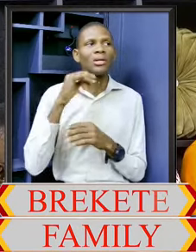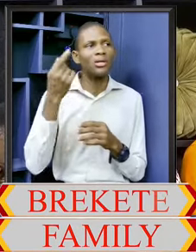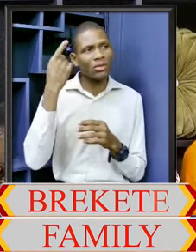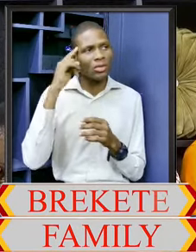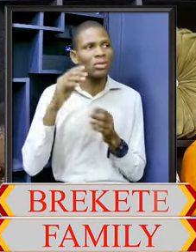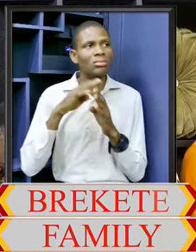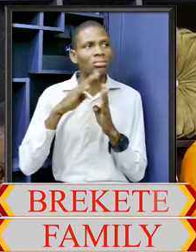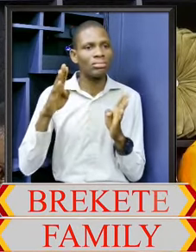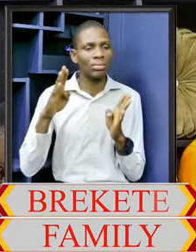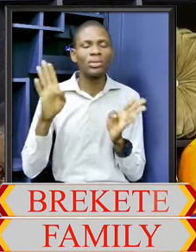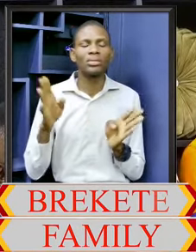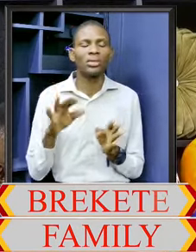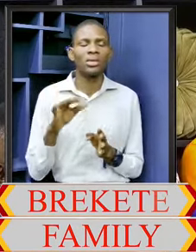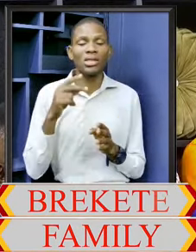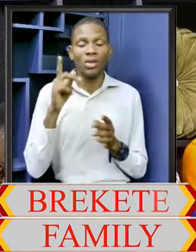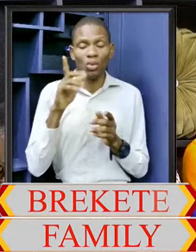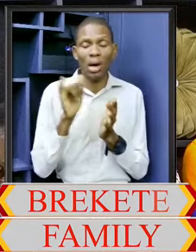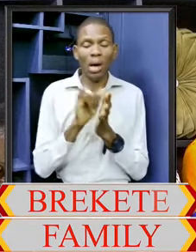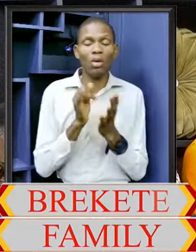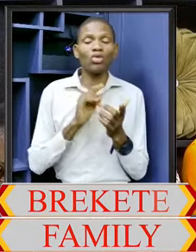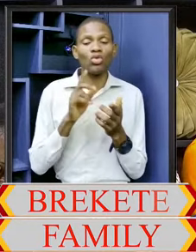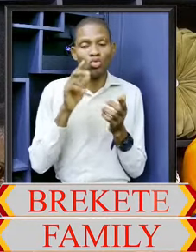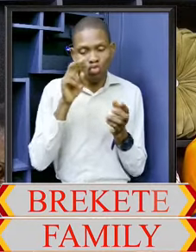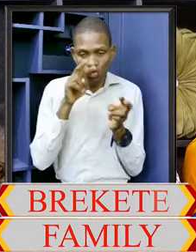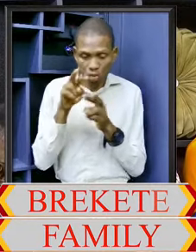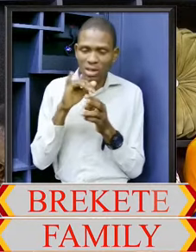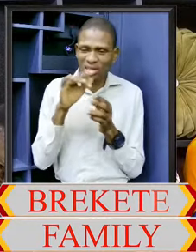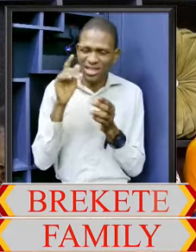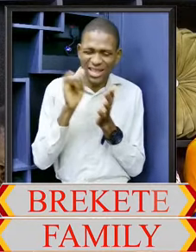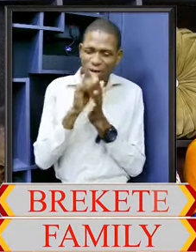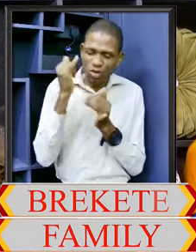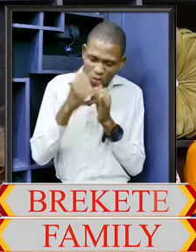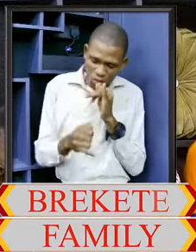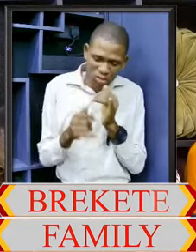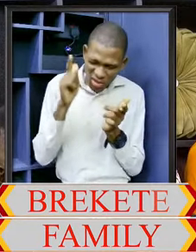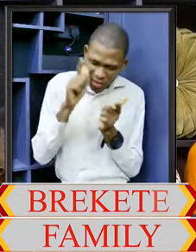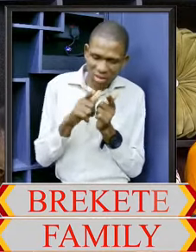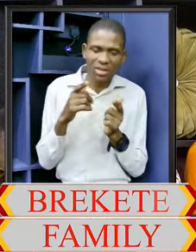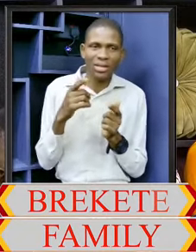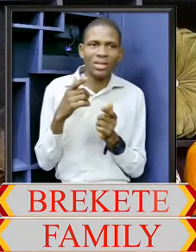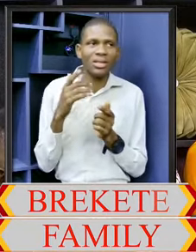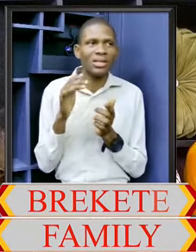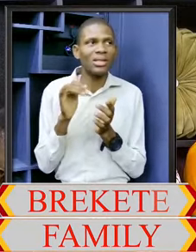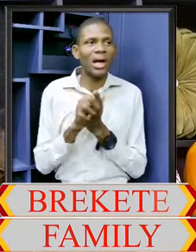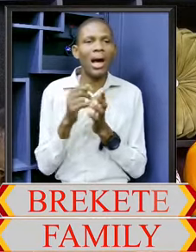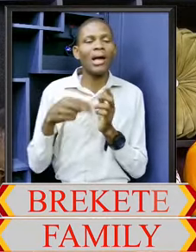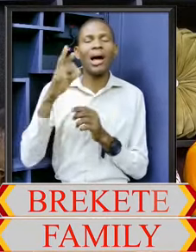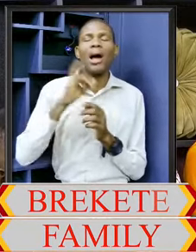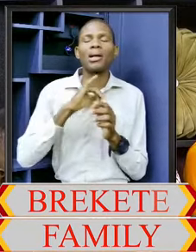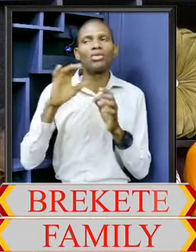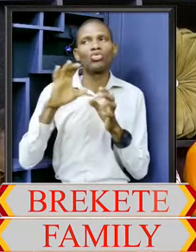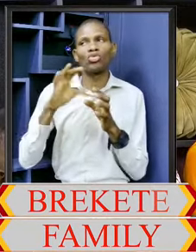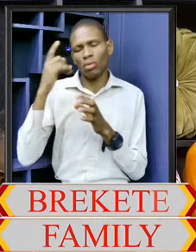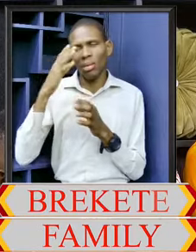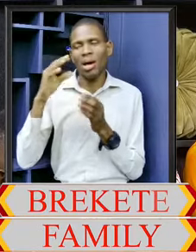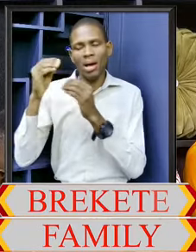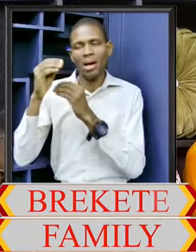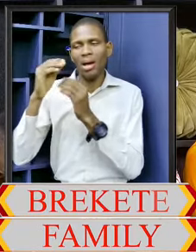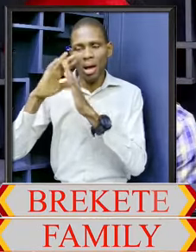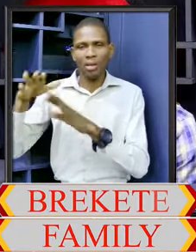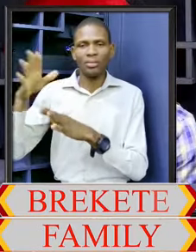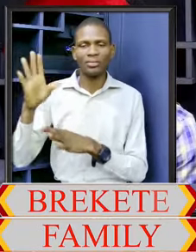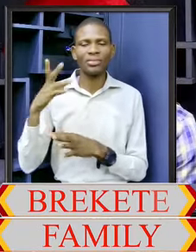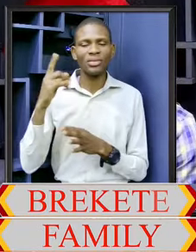The one where I won't watch now the lowest and the middle for my okay. office. Yes, the sir. Other highest one I feed them for house. Okay, sir. So